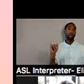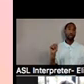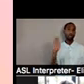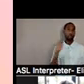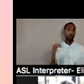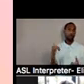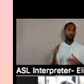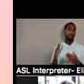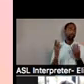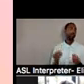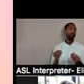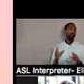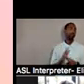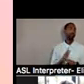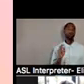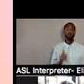us while we do that.